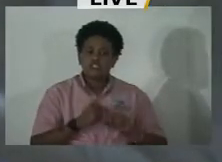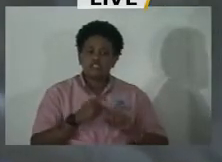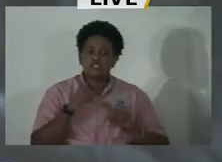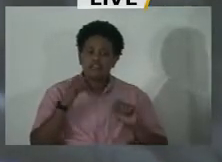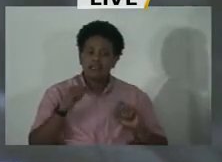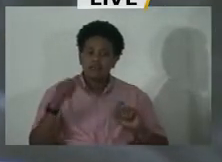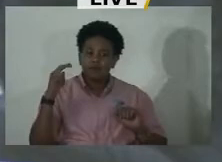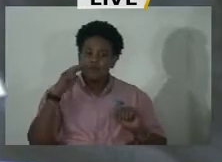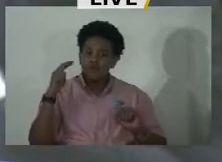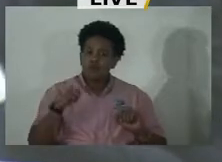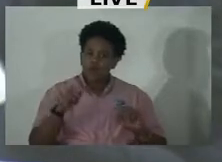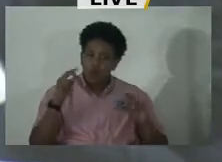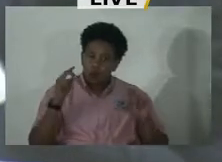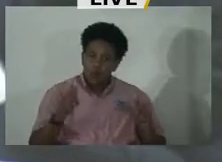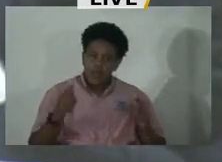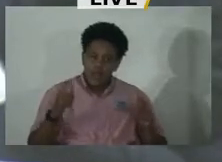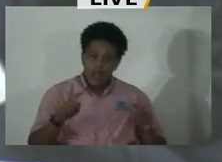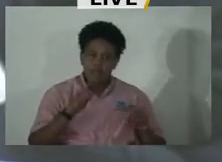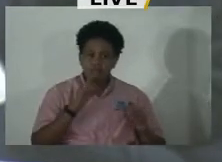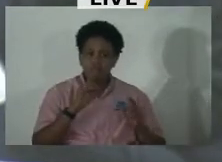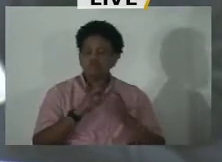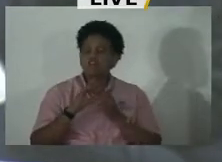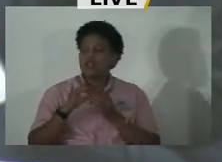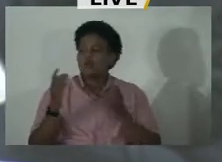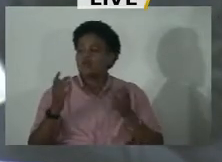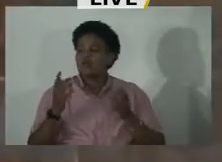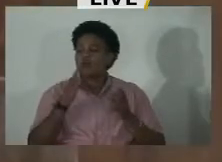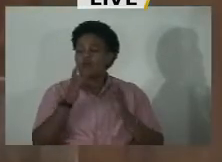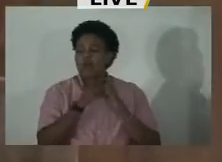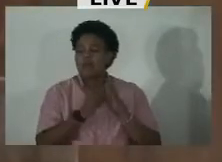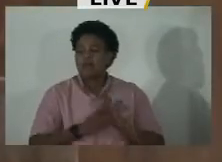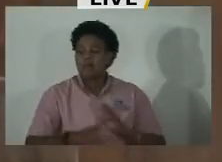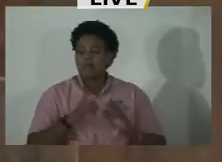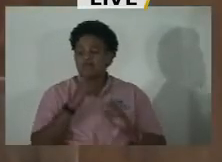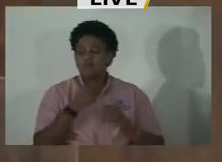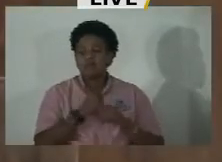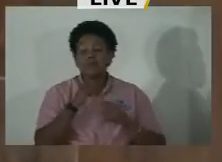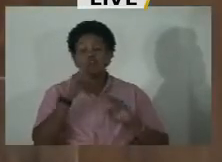ideally looked at quickly in tandem with an amendment to make it